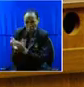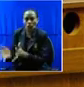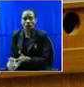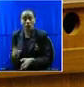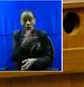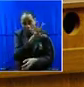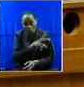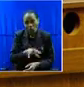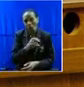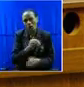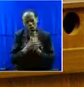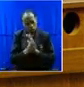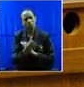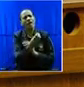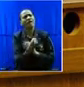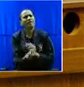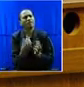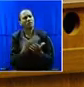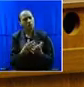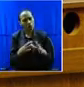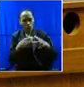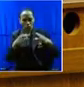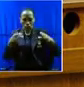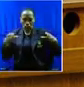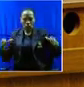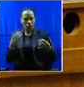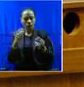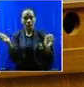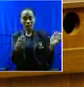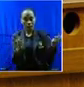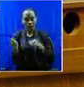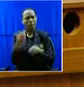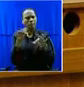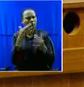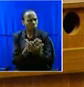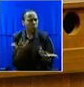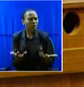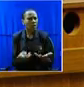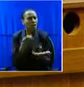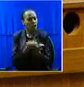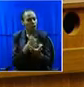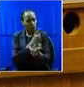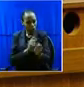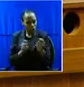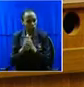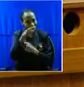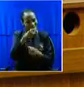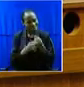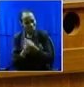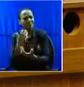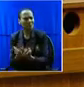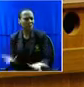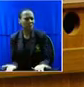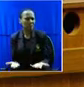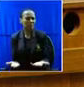untapped potential for growth, employment, and fundamental economic transformation. Through